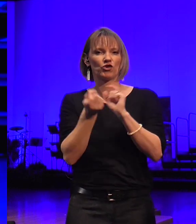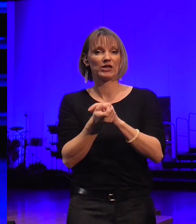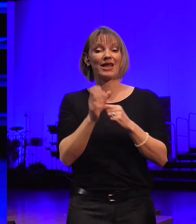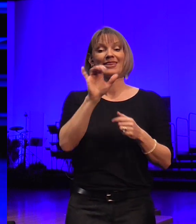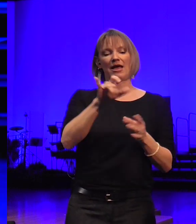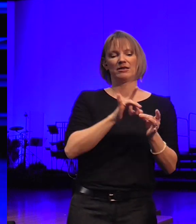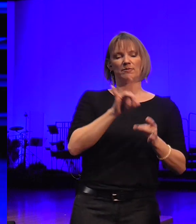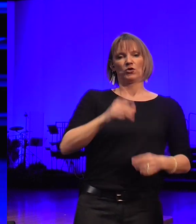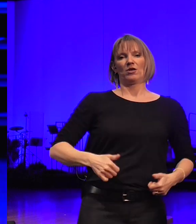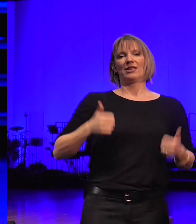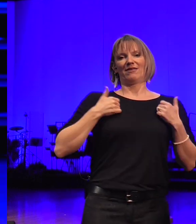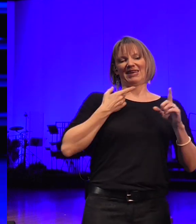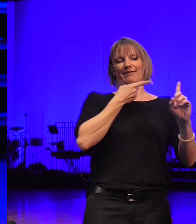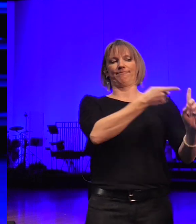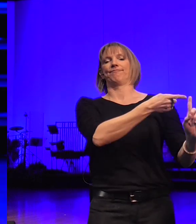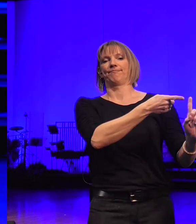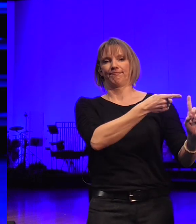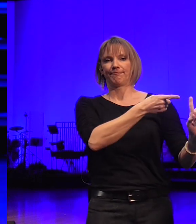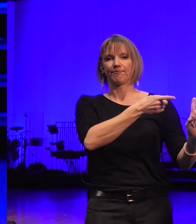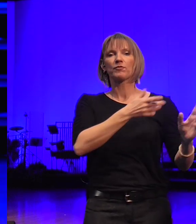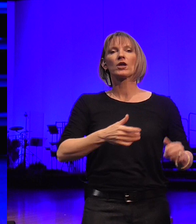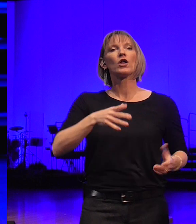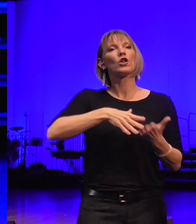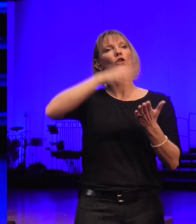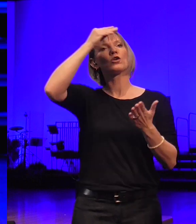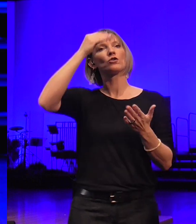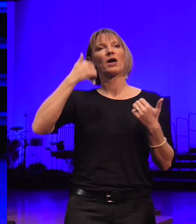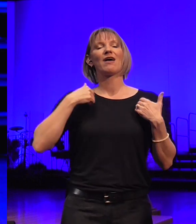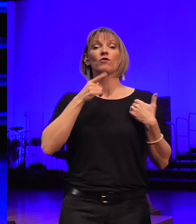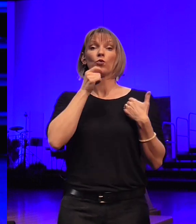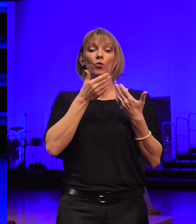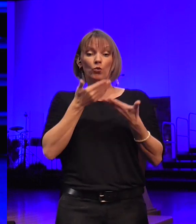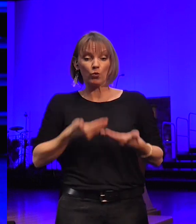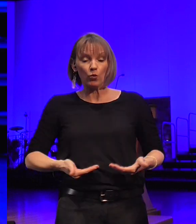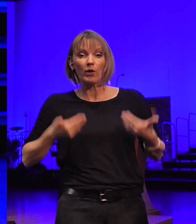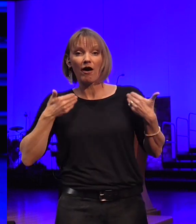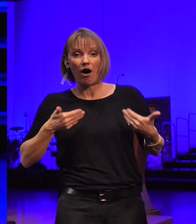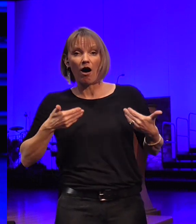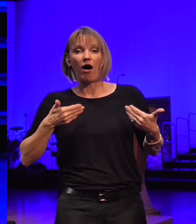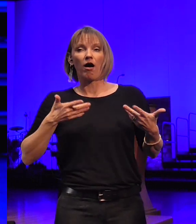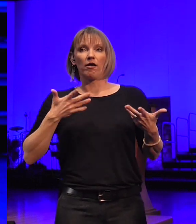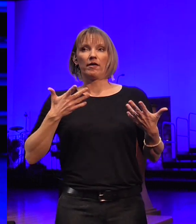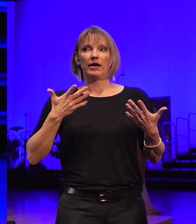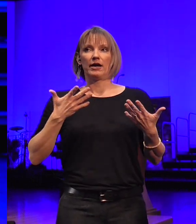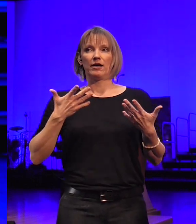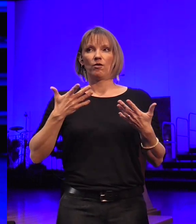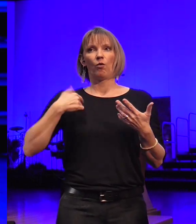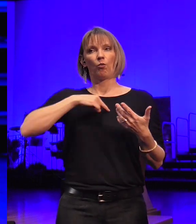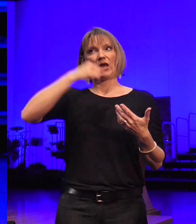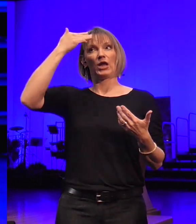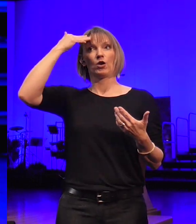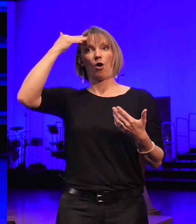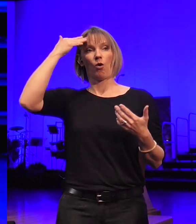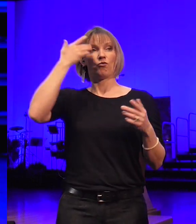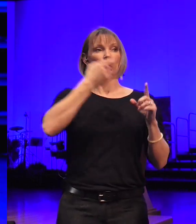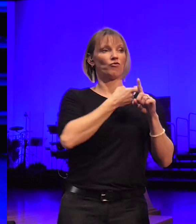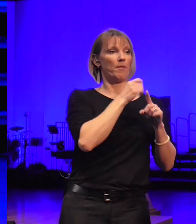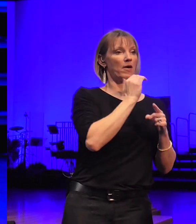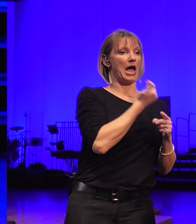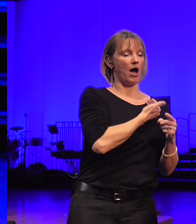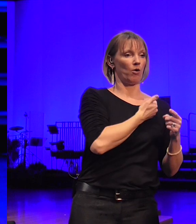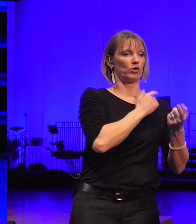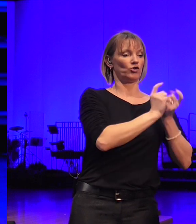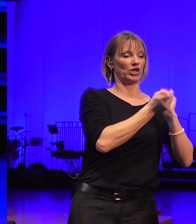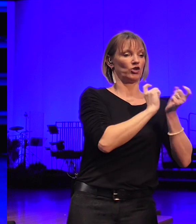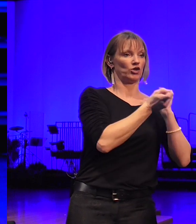is all about. It's learning to have who we are informed not just by the flux, but by this